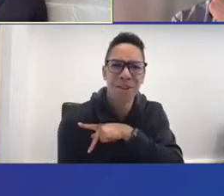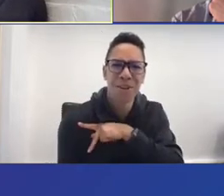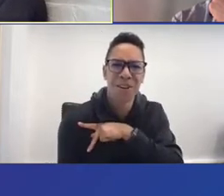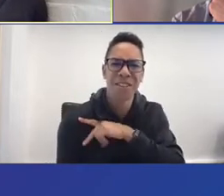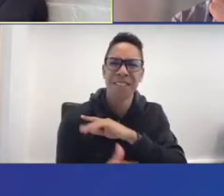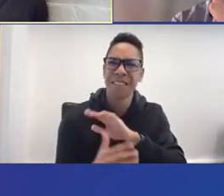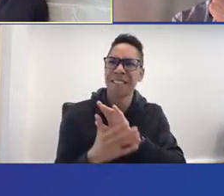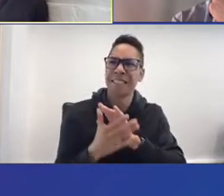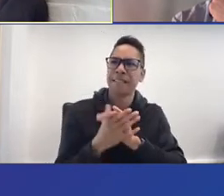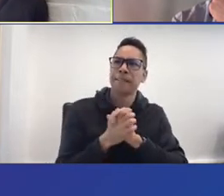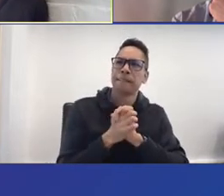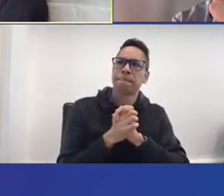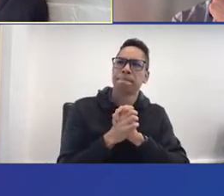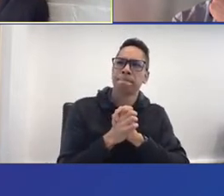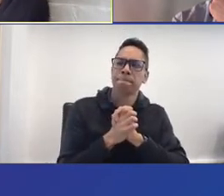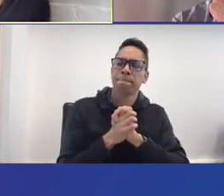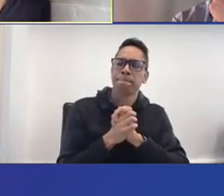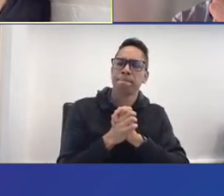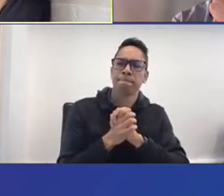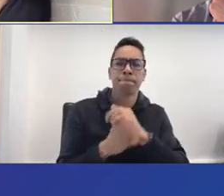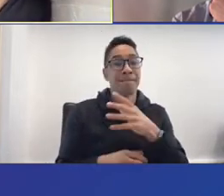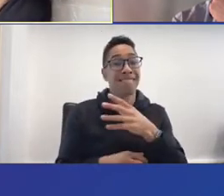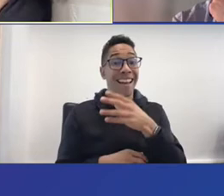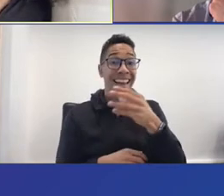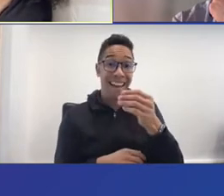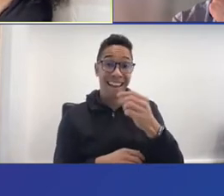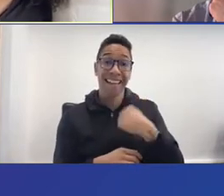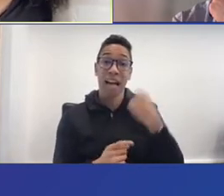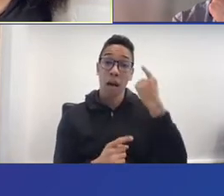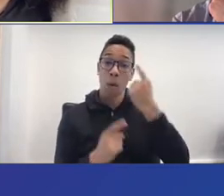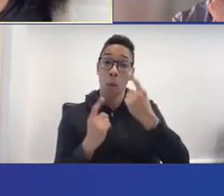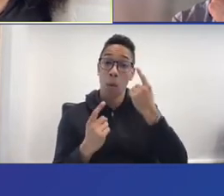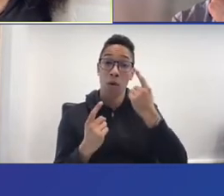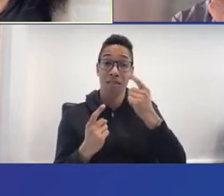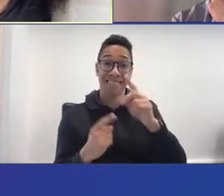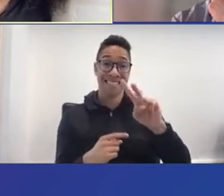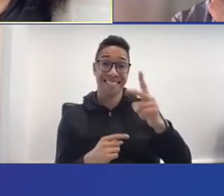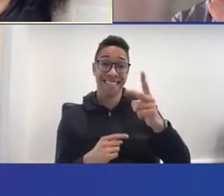And I also kind of worry about the second side of this, which is for me